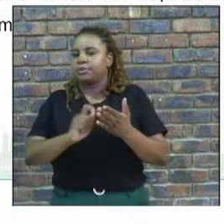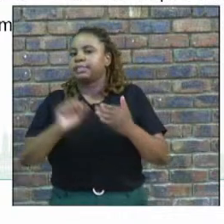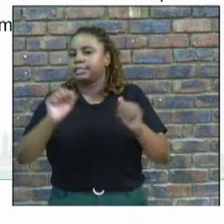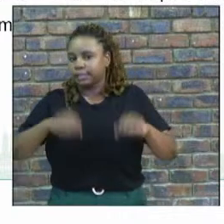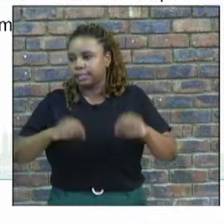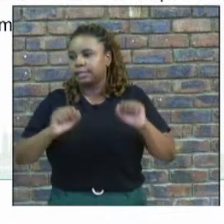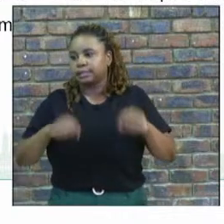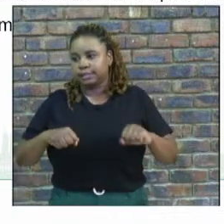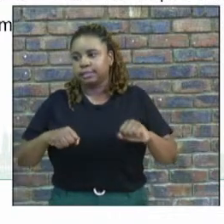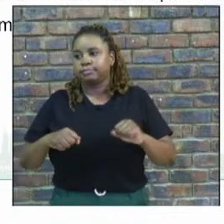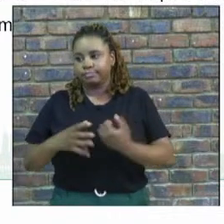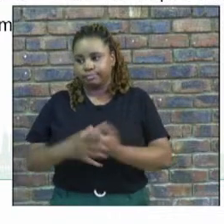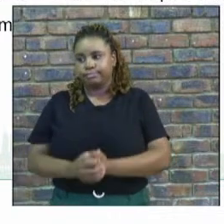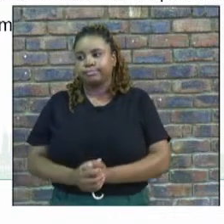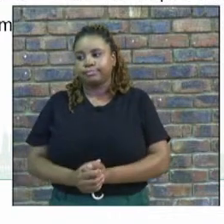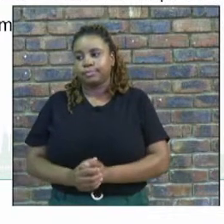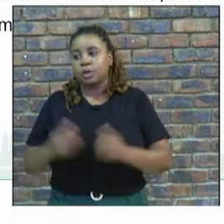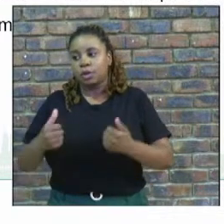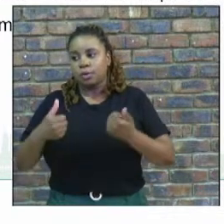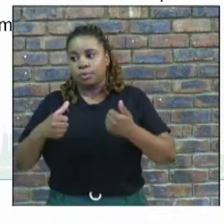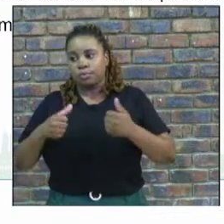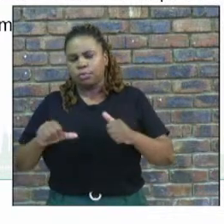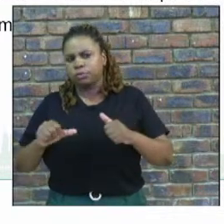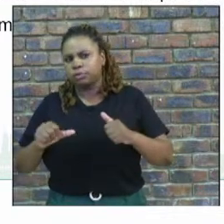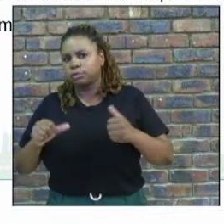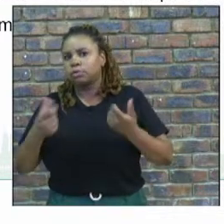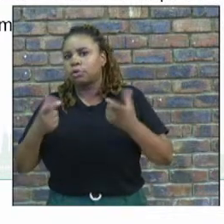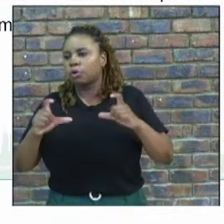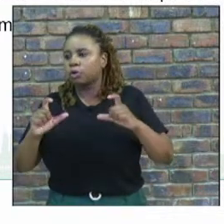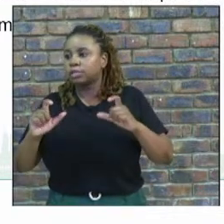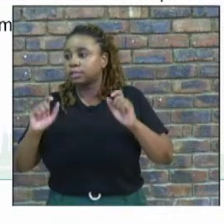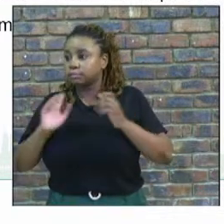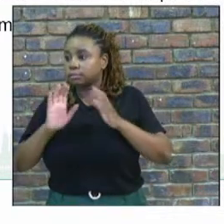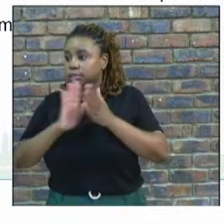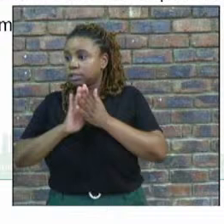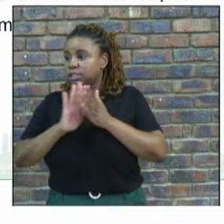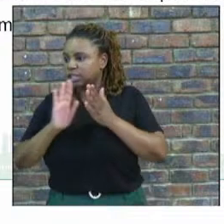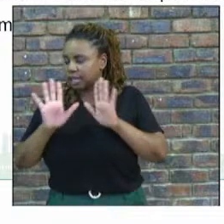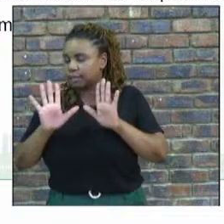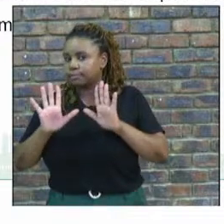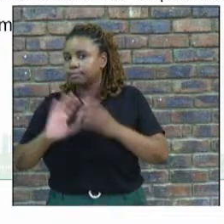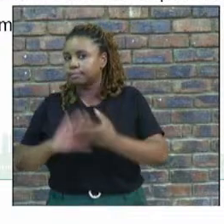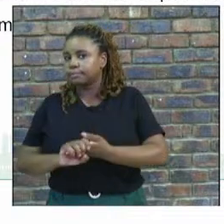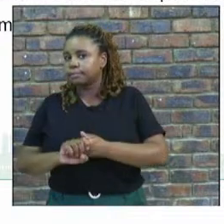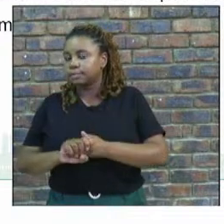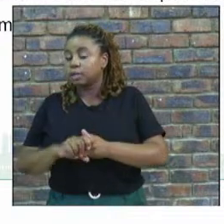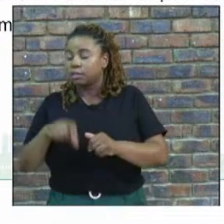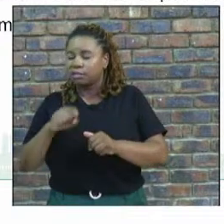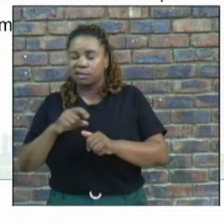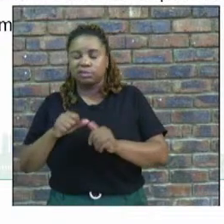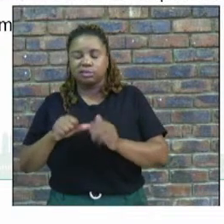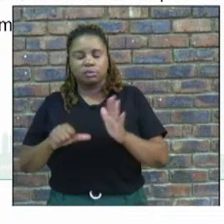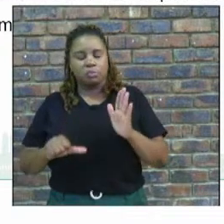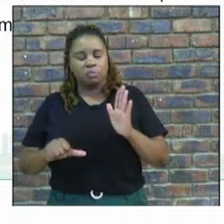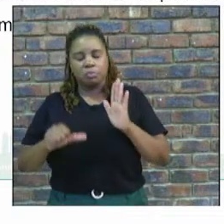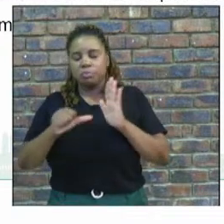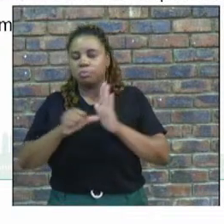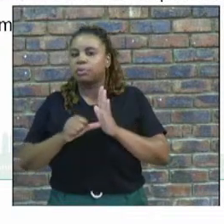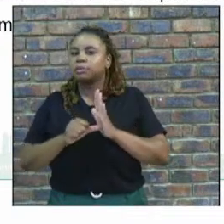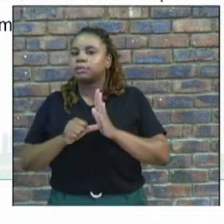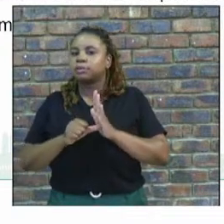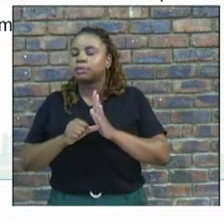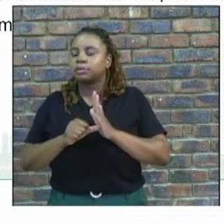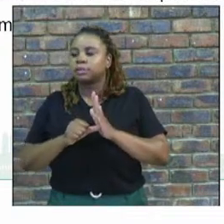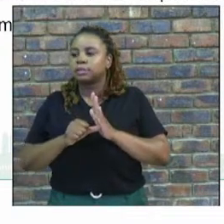Then moving to clause 10, this is a very critical clause which provides